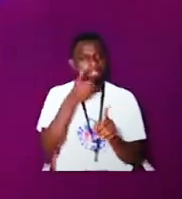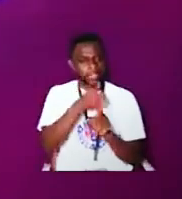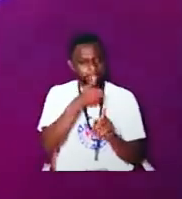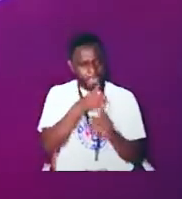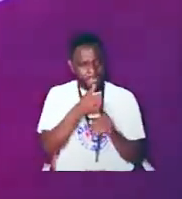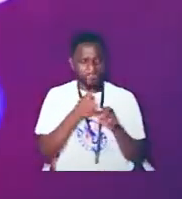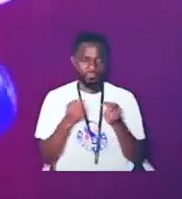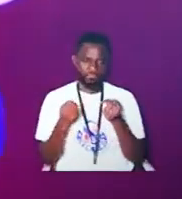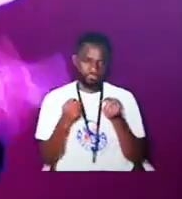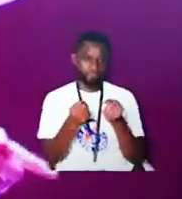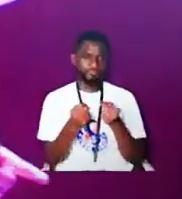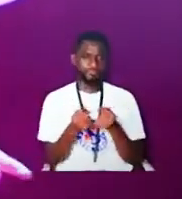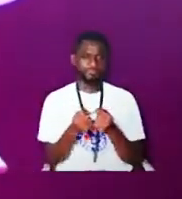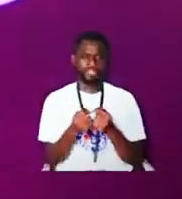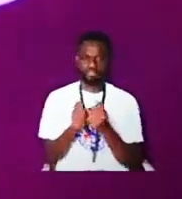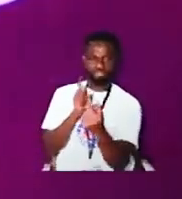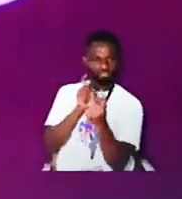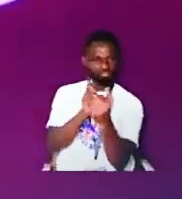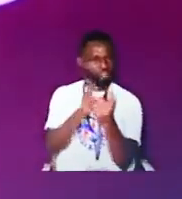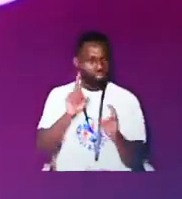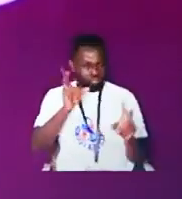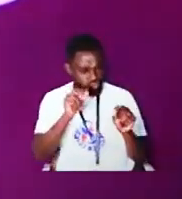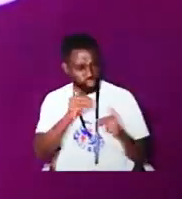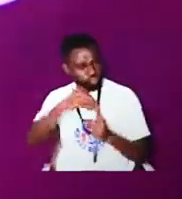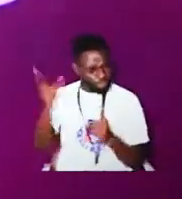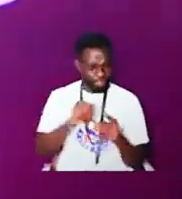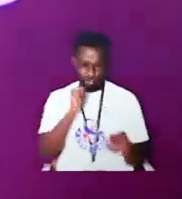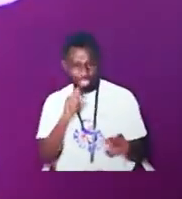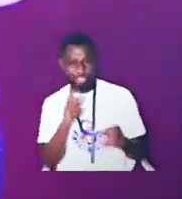his one. So he was arguing with them